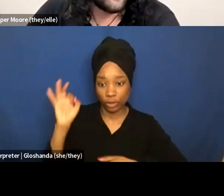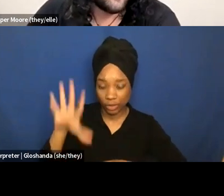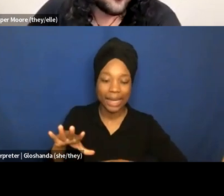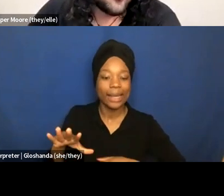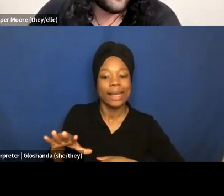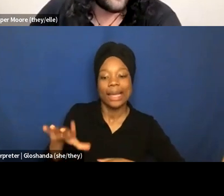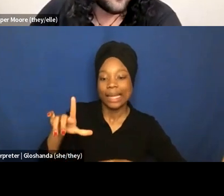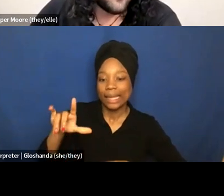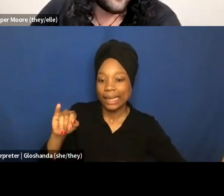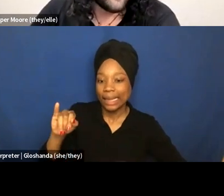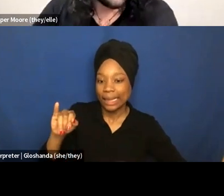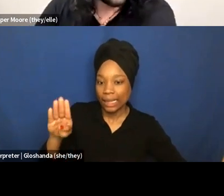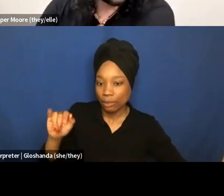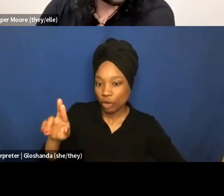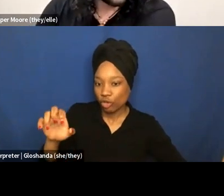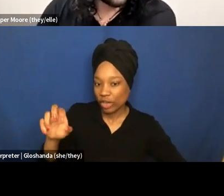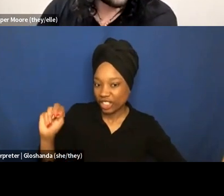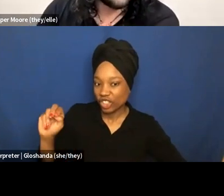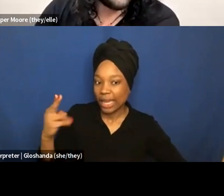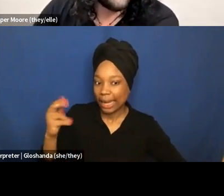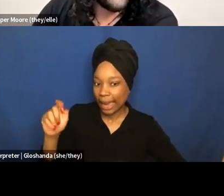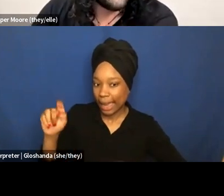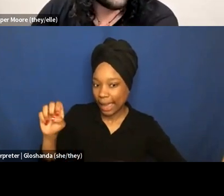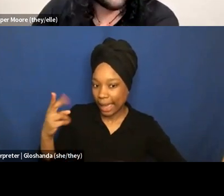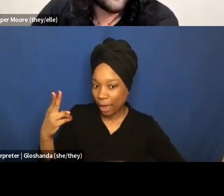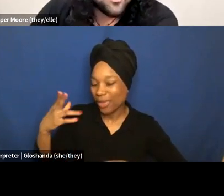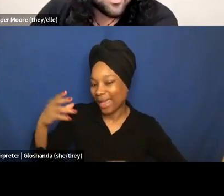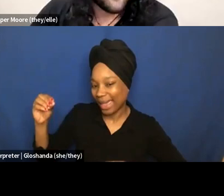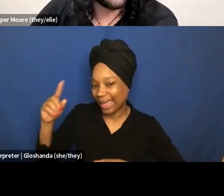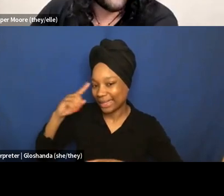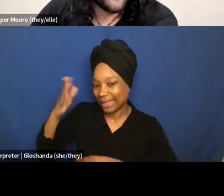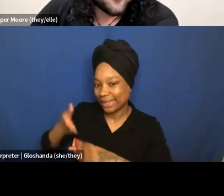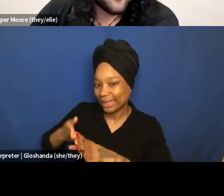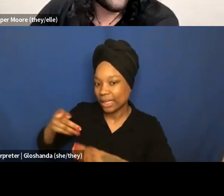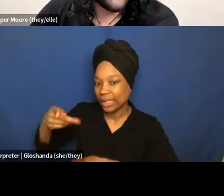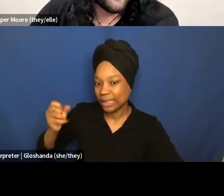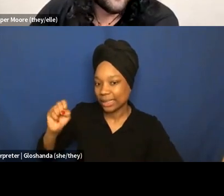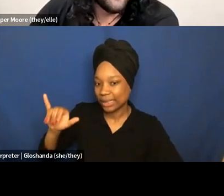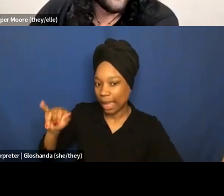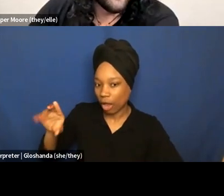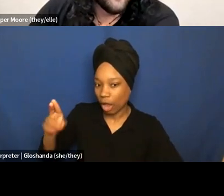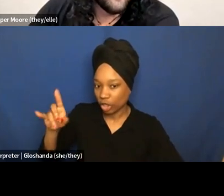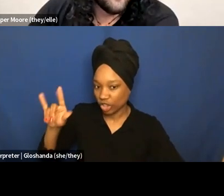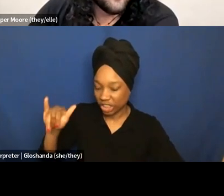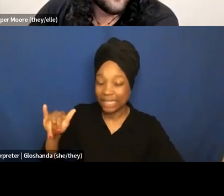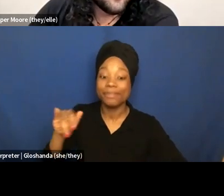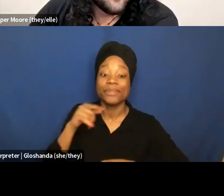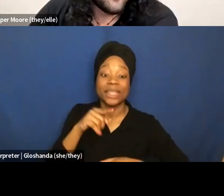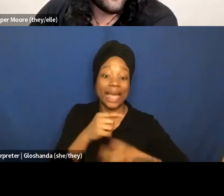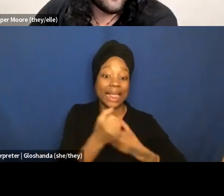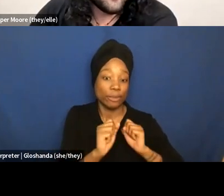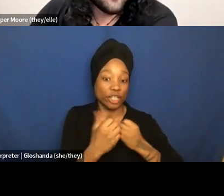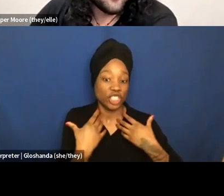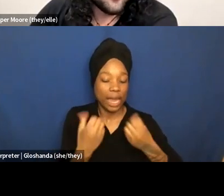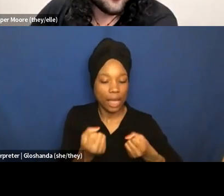Health and Liberation Psychology. For Liberation Health, it asks us to always be looking at the personal, cultural,